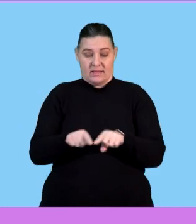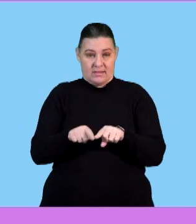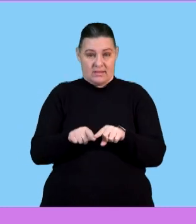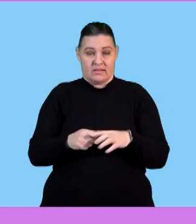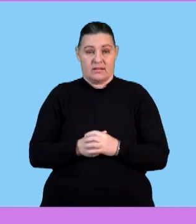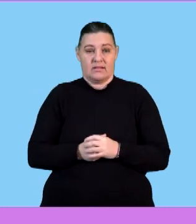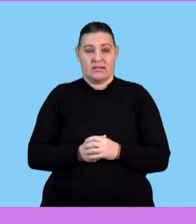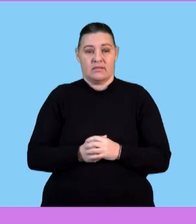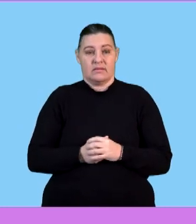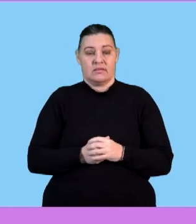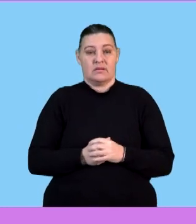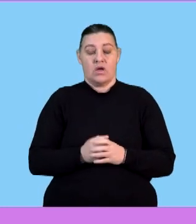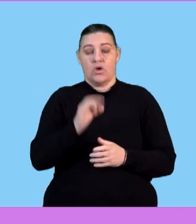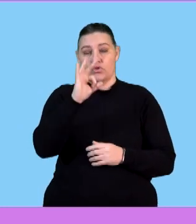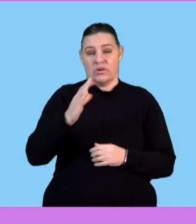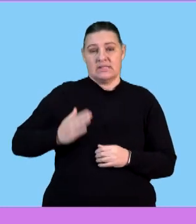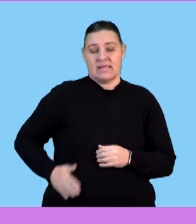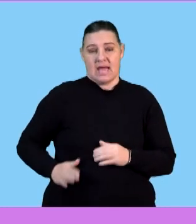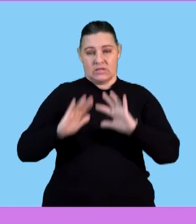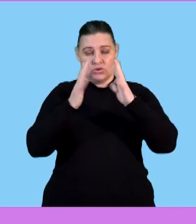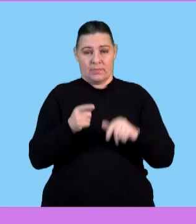here, the triangle, is a